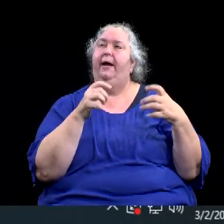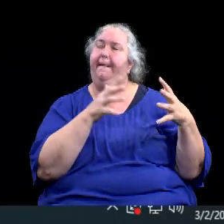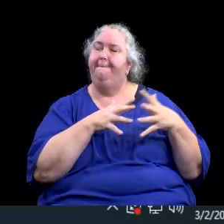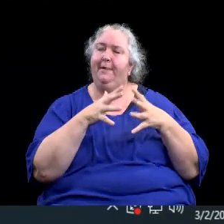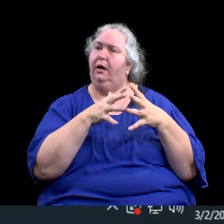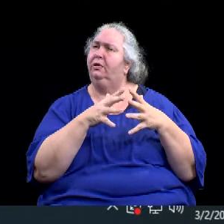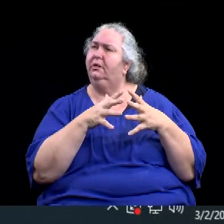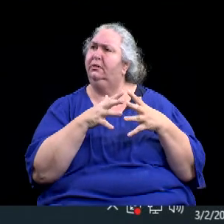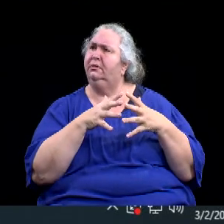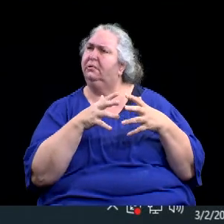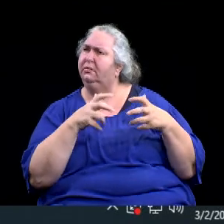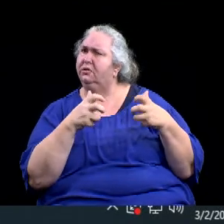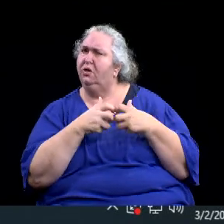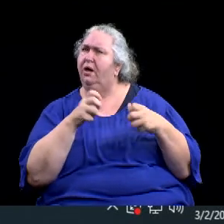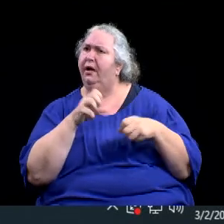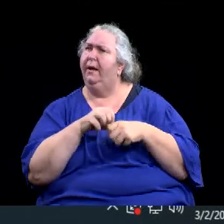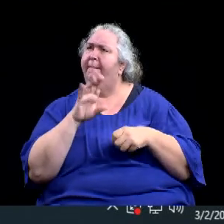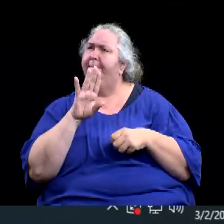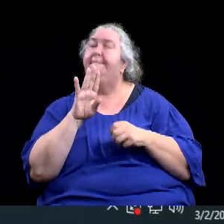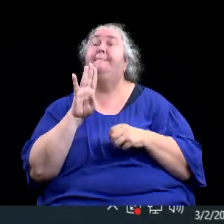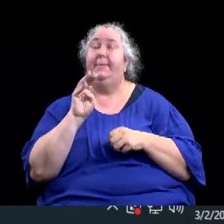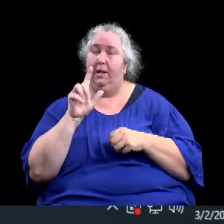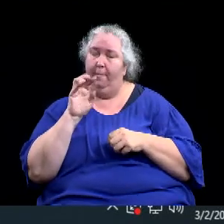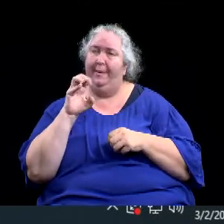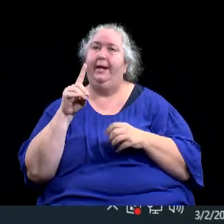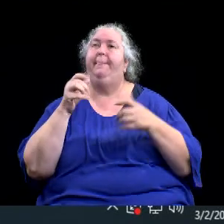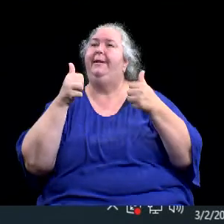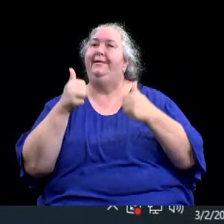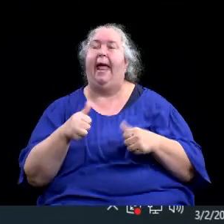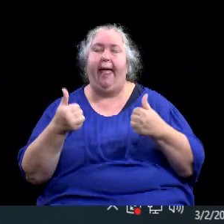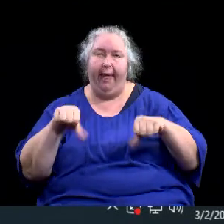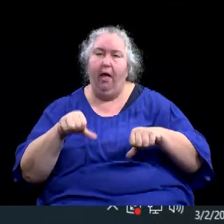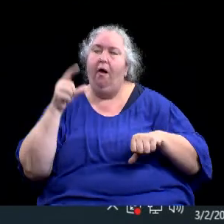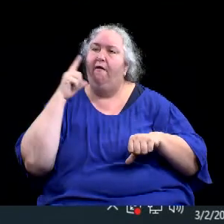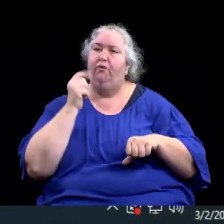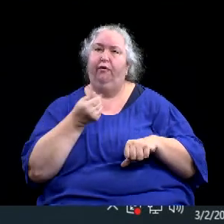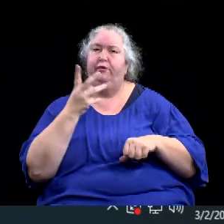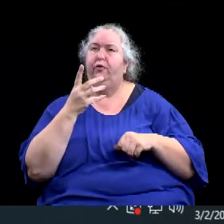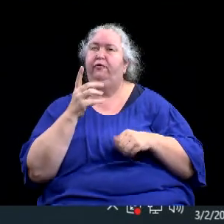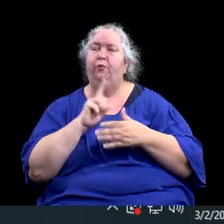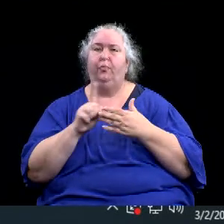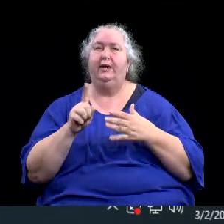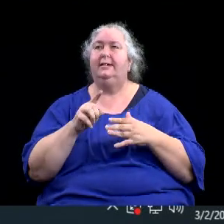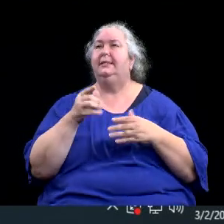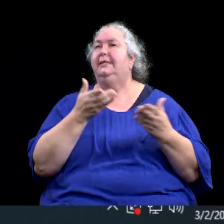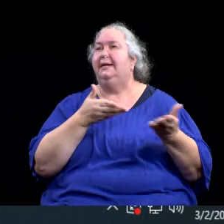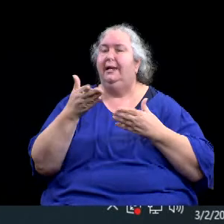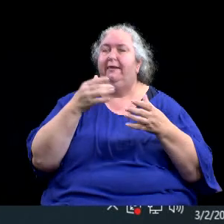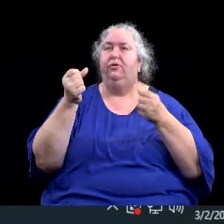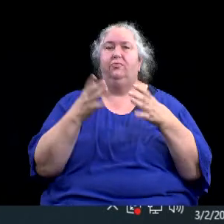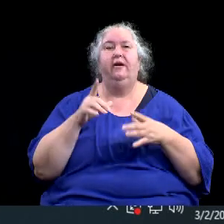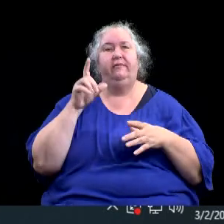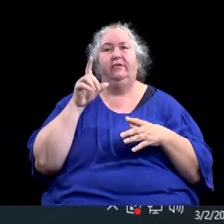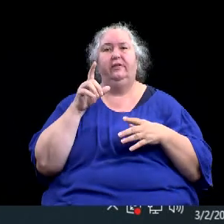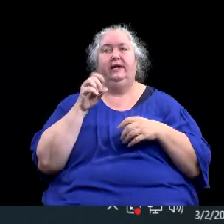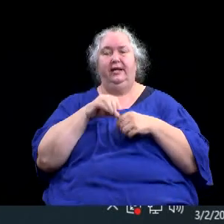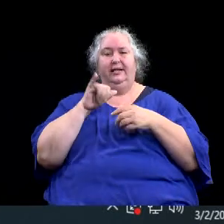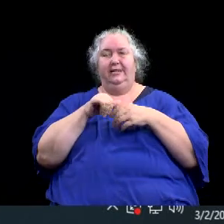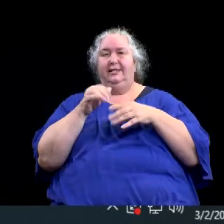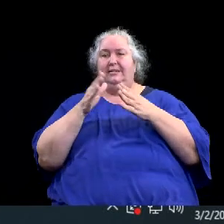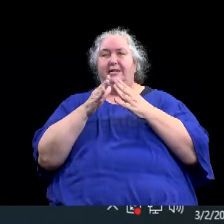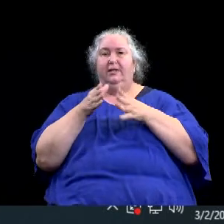week. Delivery drivers, tourists, and apartment tenants need public infrastructure. TCEQ currently has a grant available,